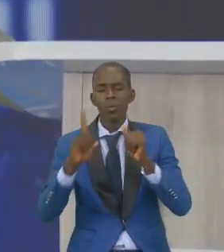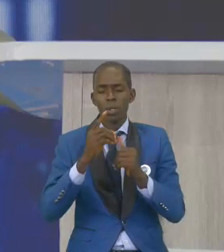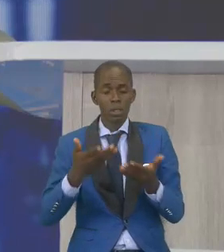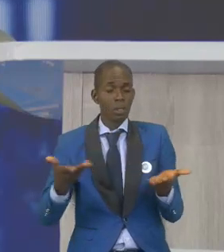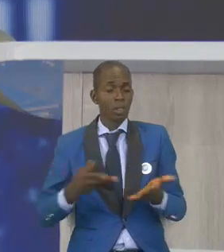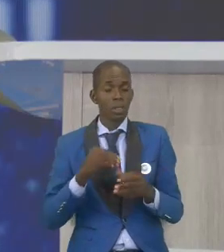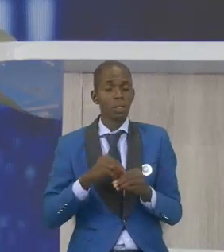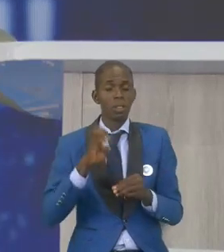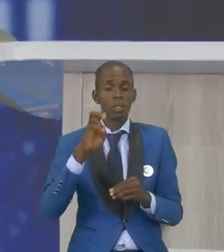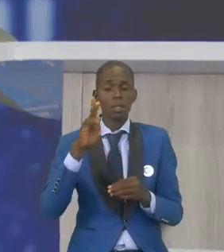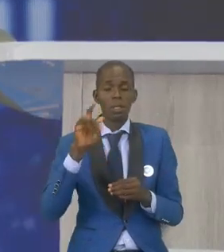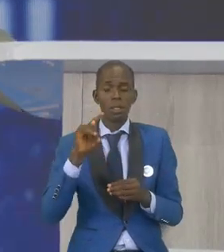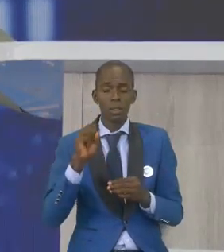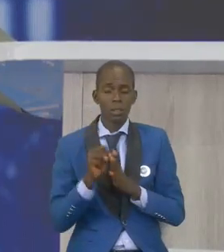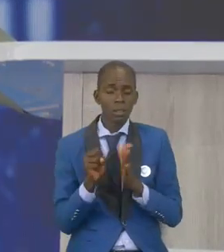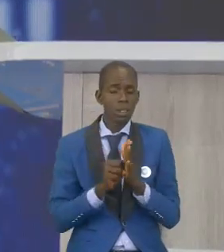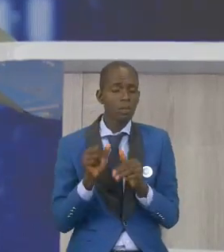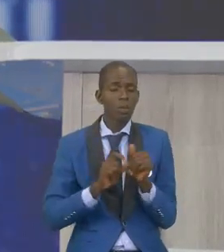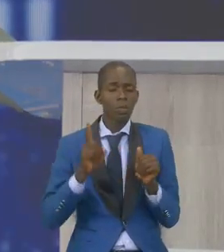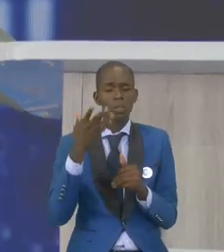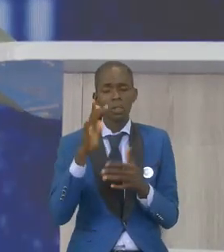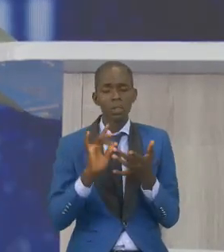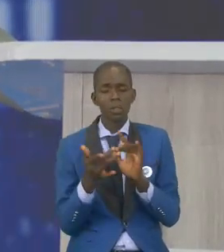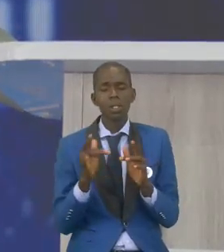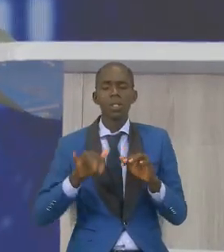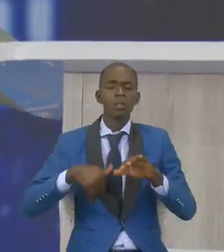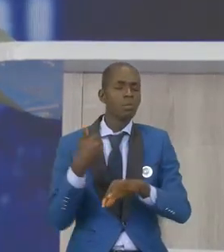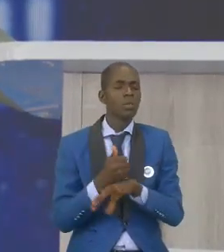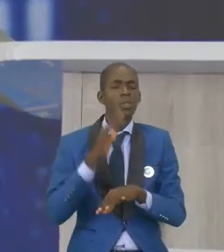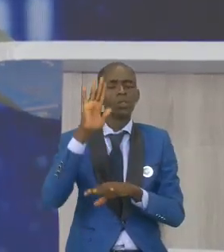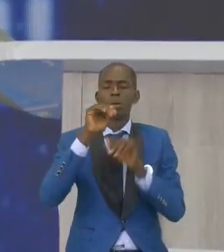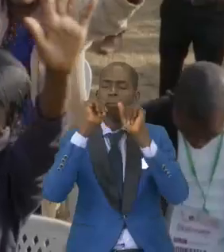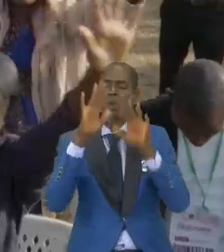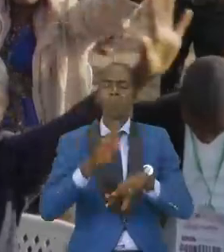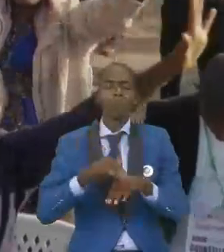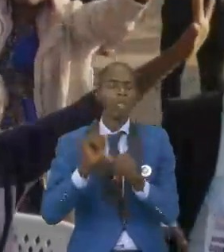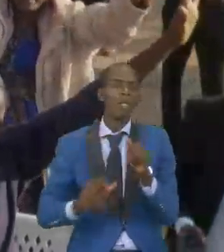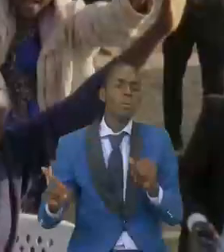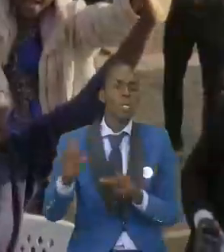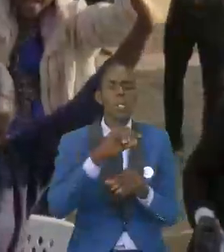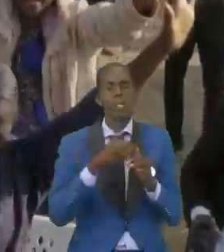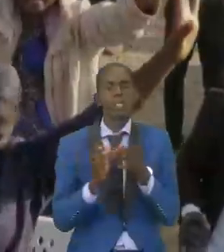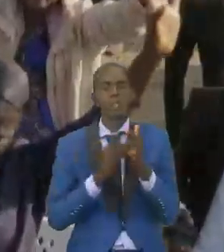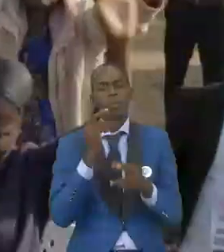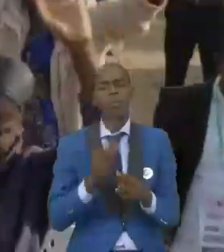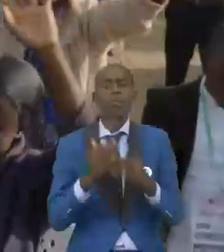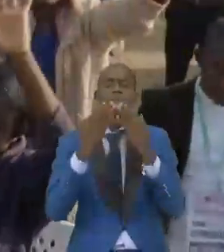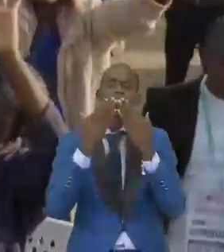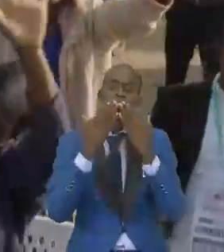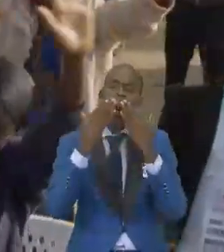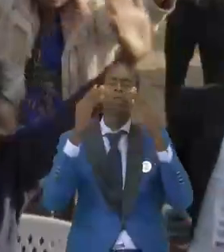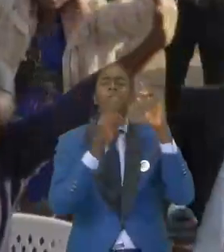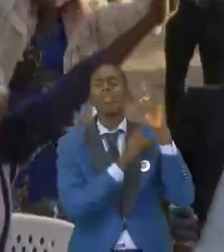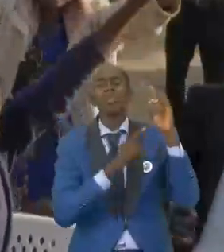location, everyone online, confirm your blessing upon everyone. Thank you, Lord.